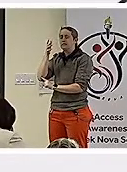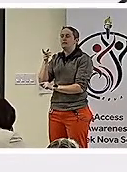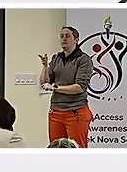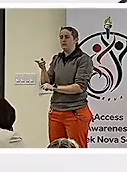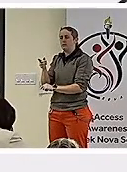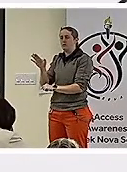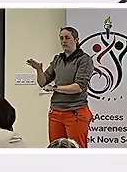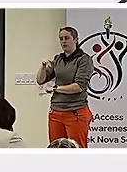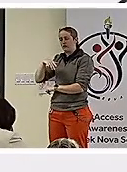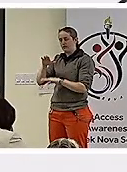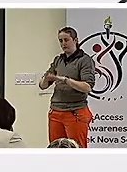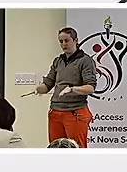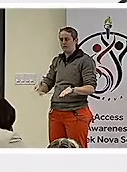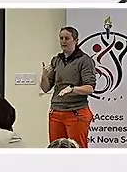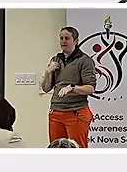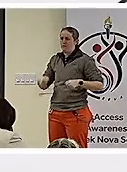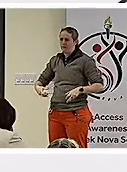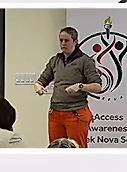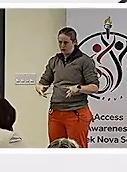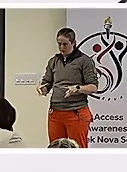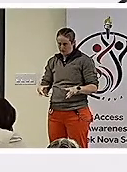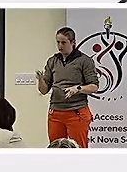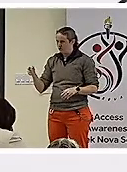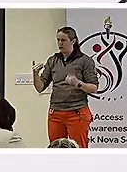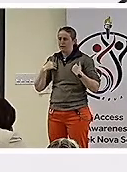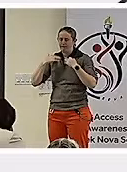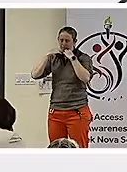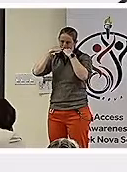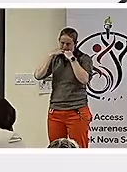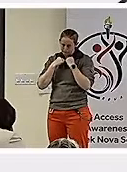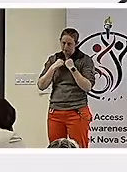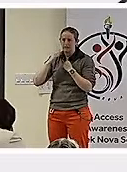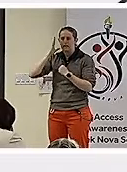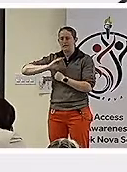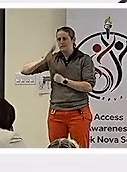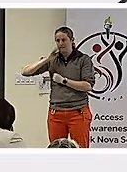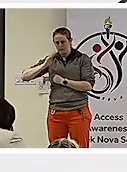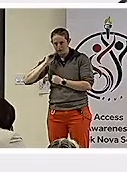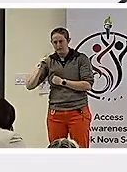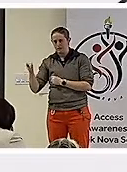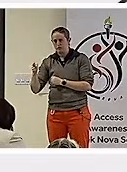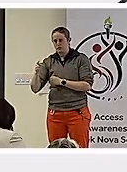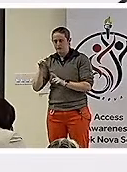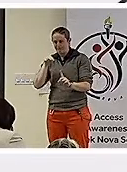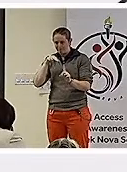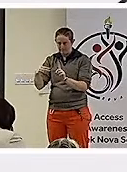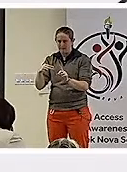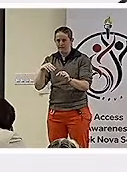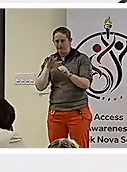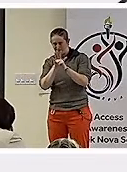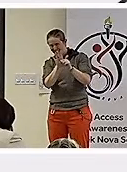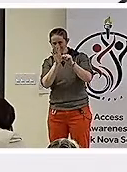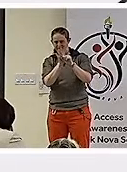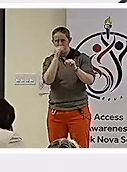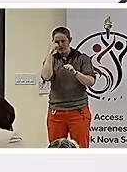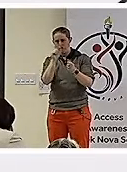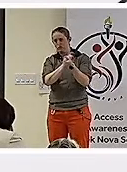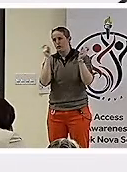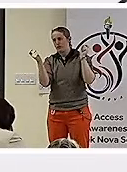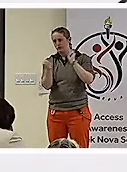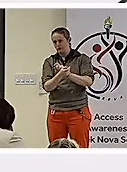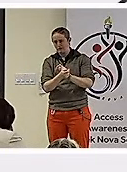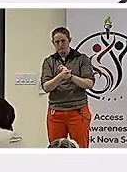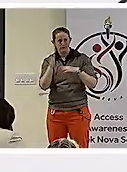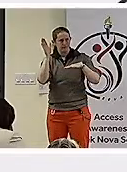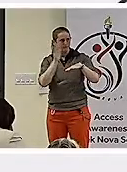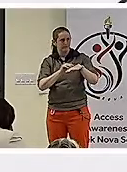lived experience to accessibility conversations and uses her voice to advocate for meaningful change. I invite Brittany